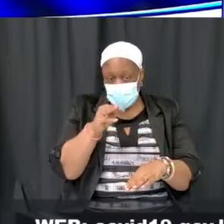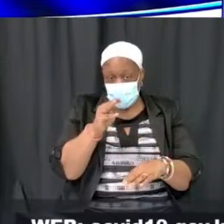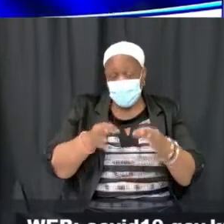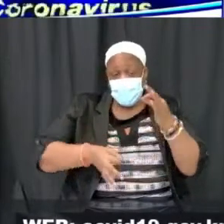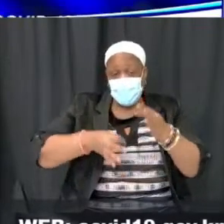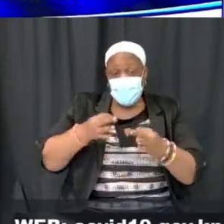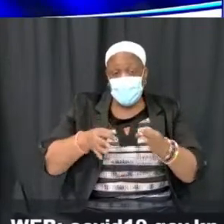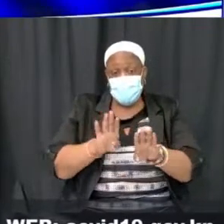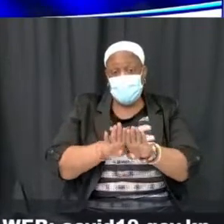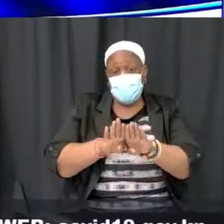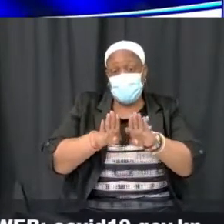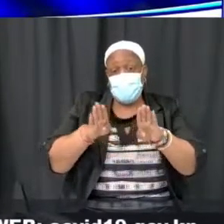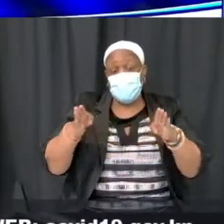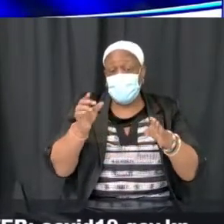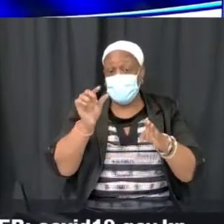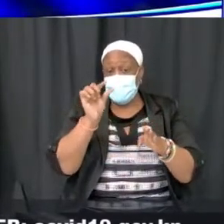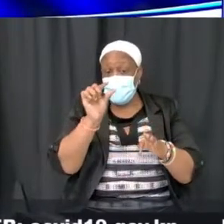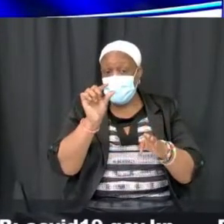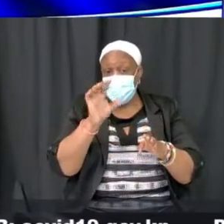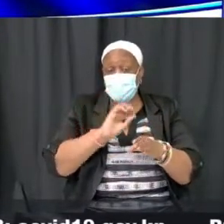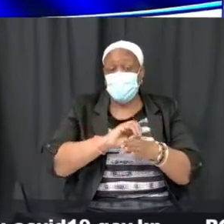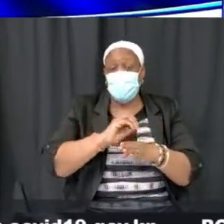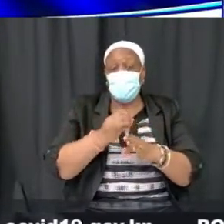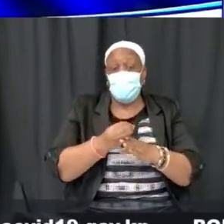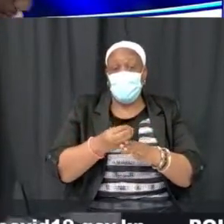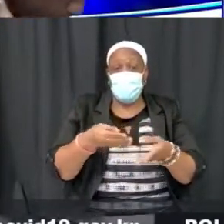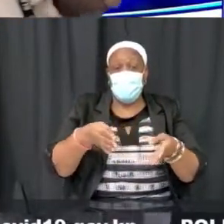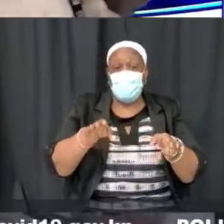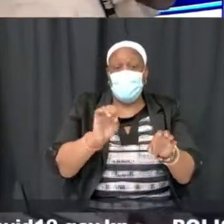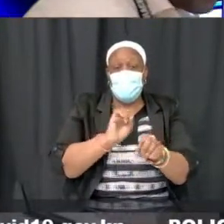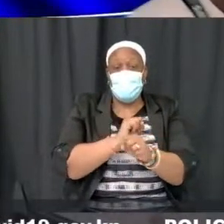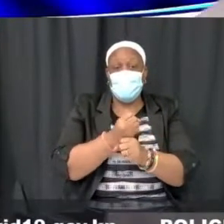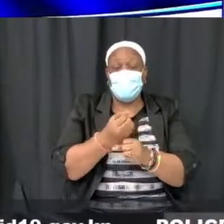again, and we now look forward for your questions.